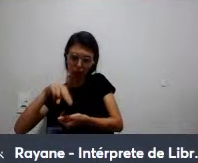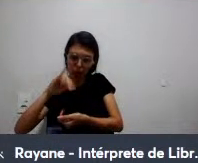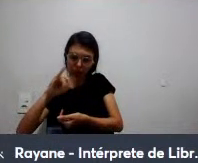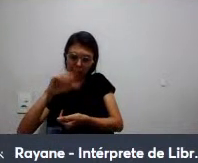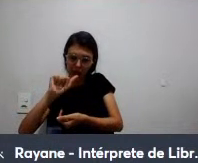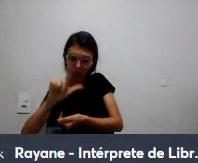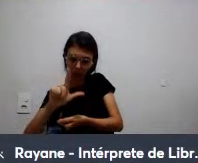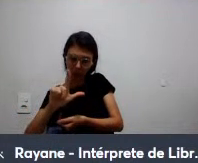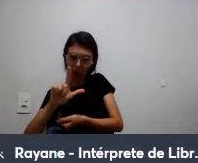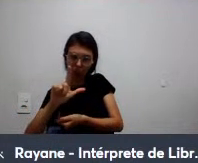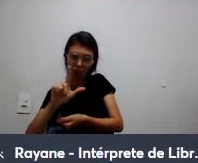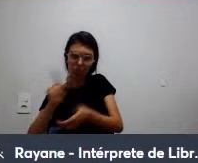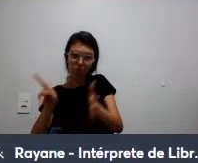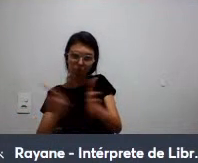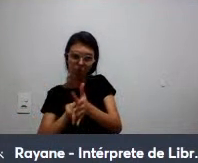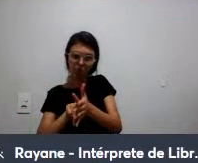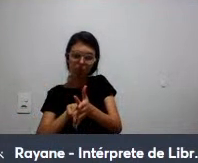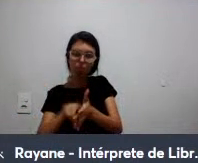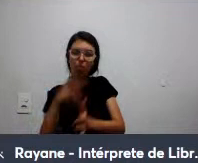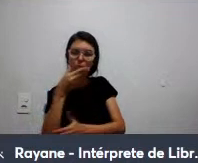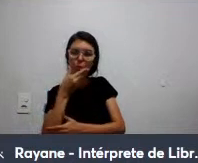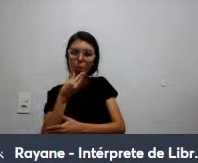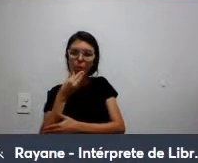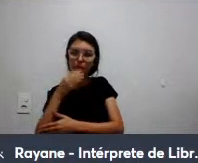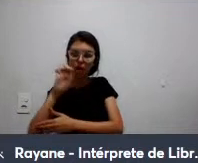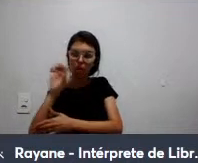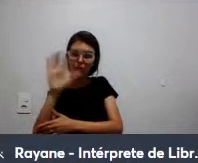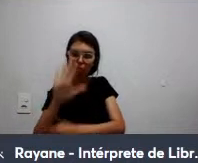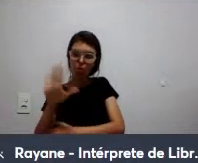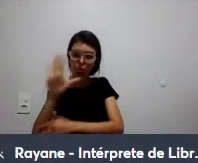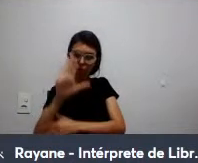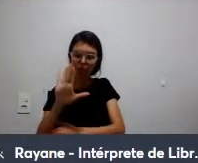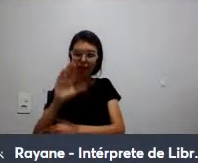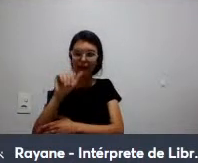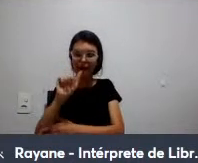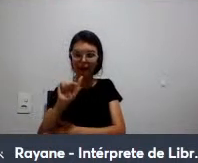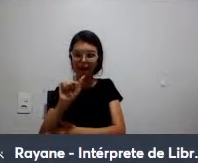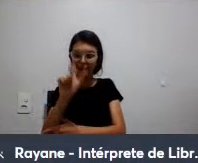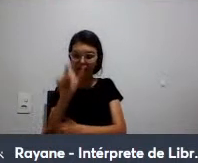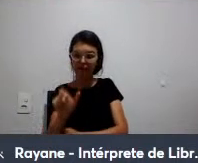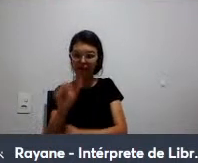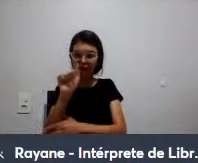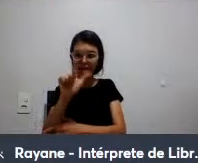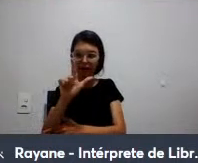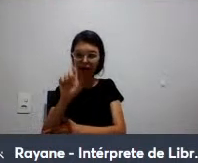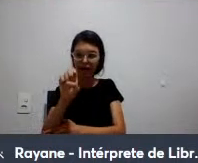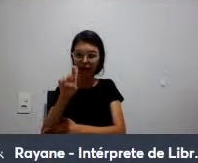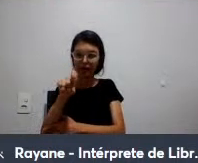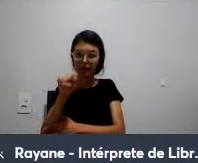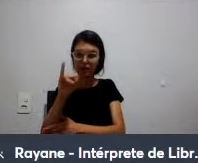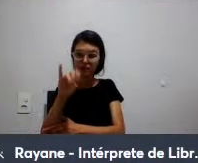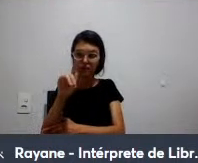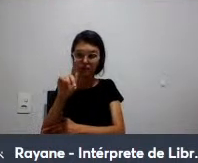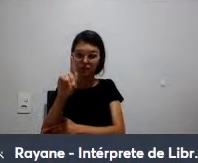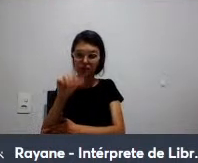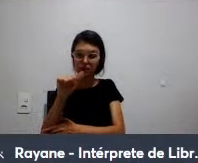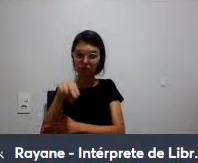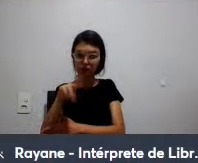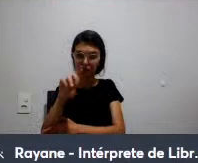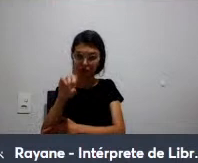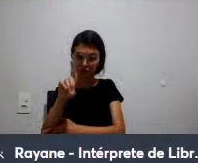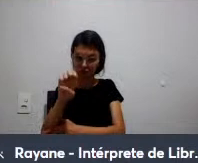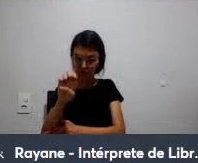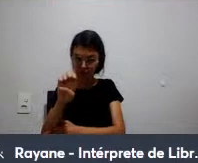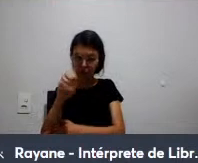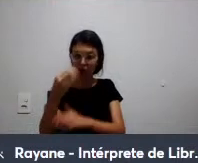por europeu, Alexander von Humboldt, e levado para a Europa e publicado